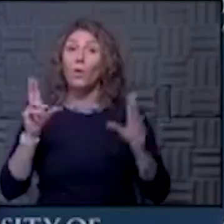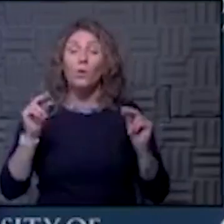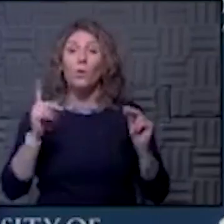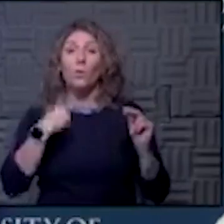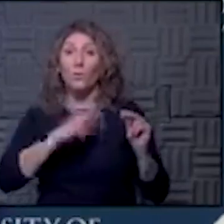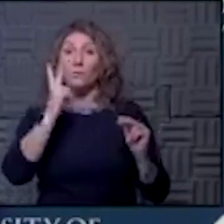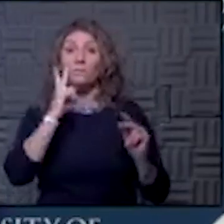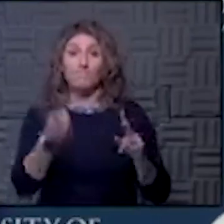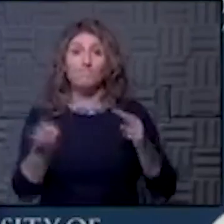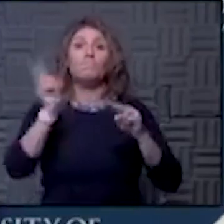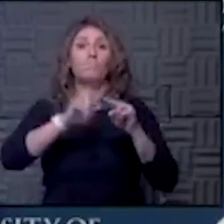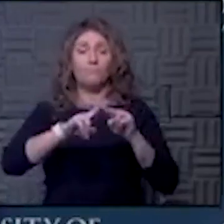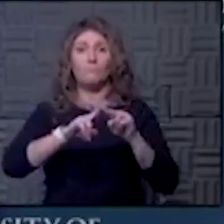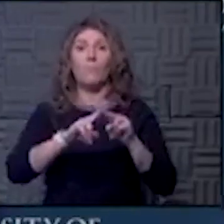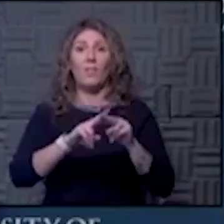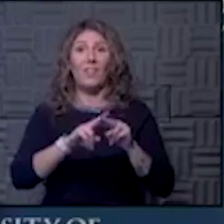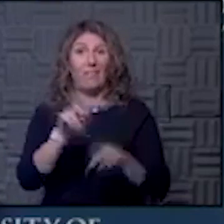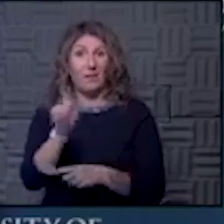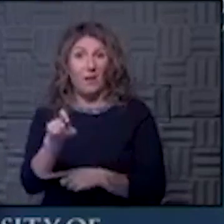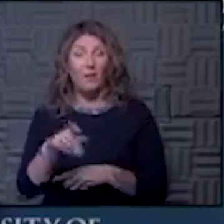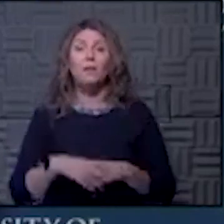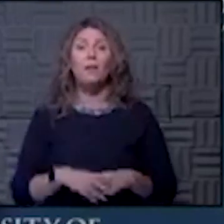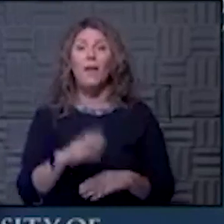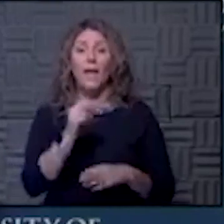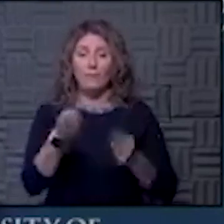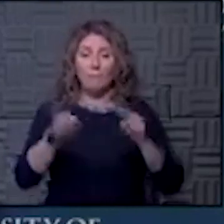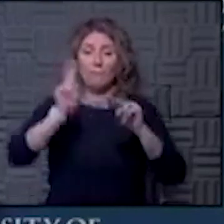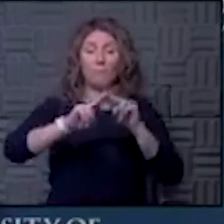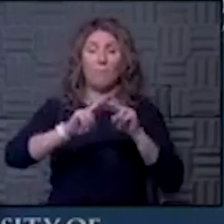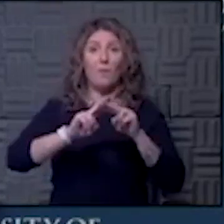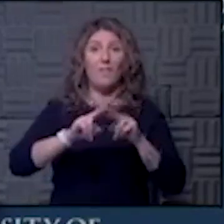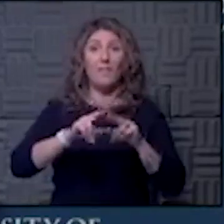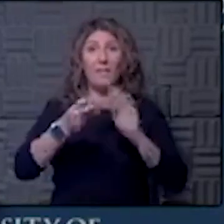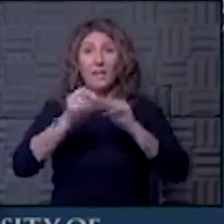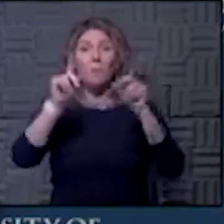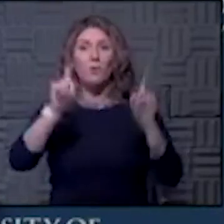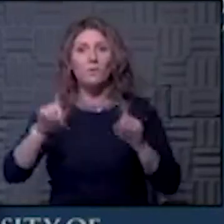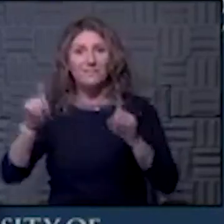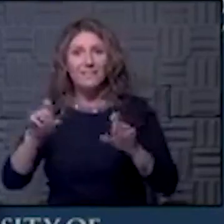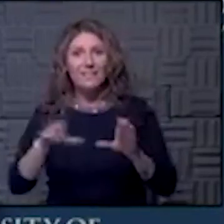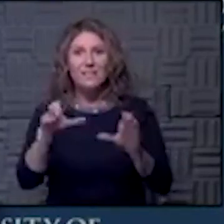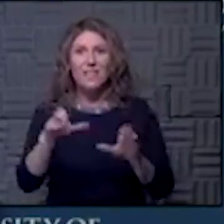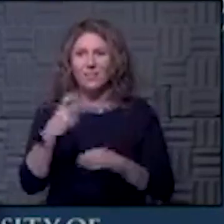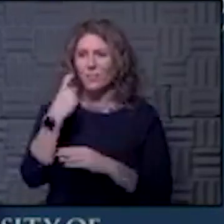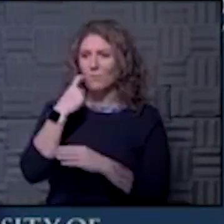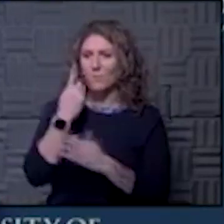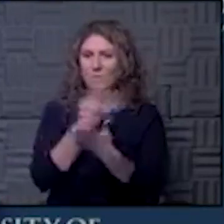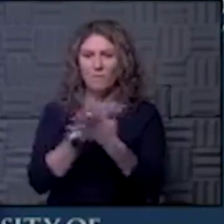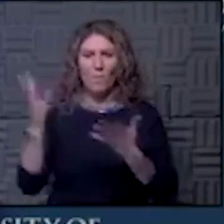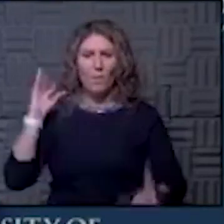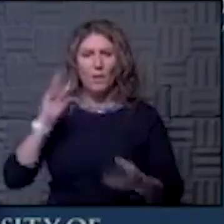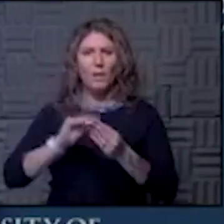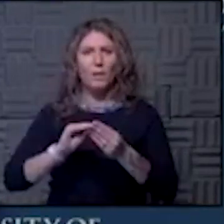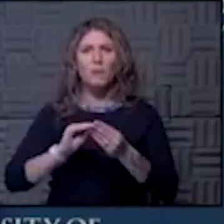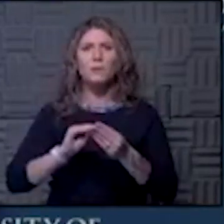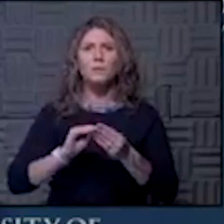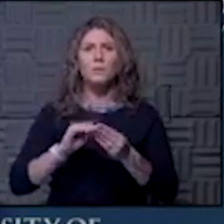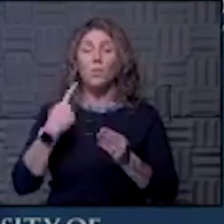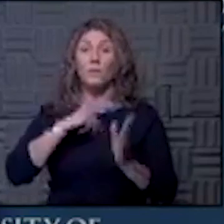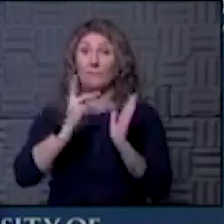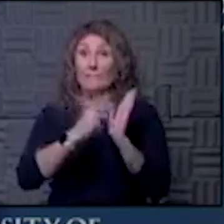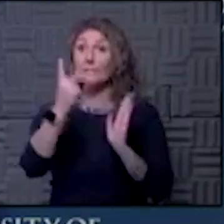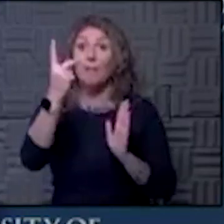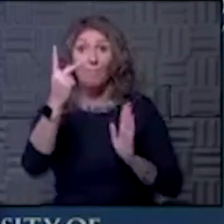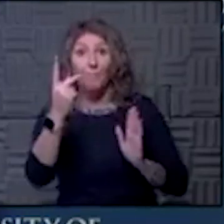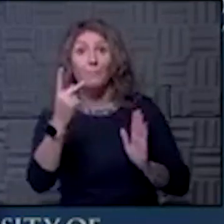seen an increase in demand and an increase in the number of tests that we perform. So in the last 4 weeks or so, we've probably doubled